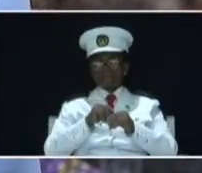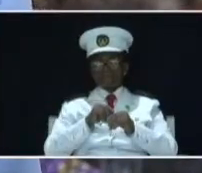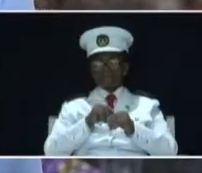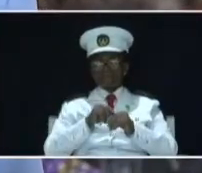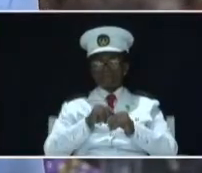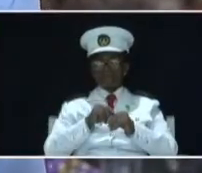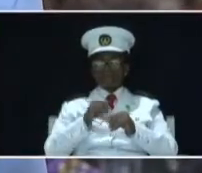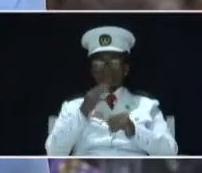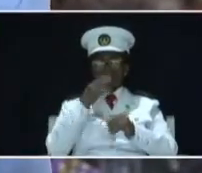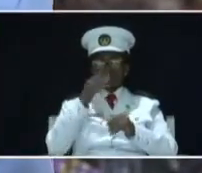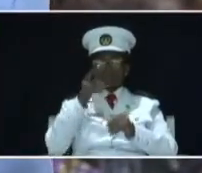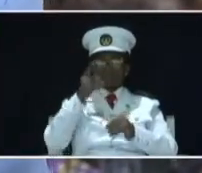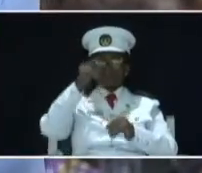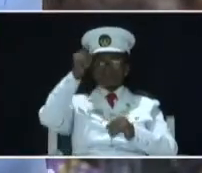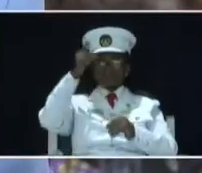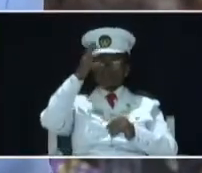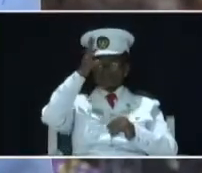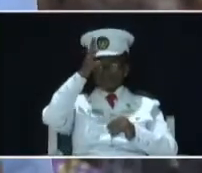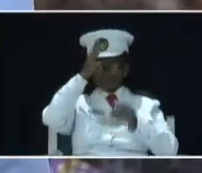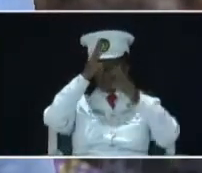thank you, Father.